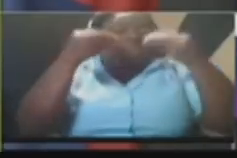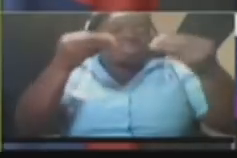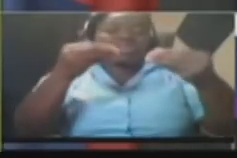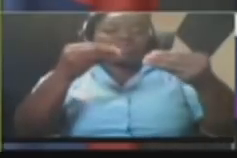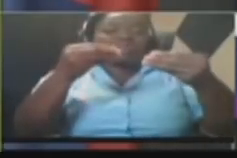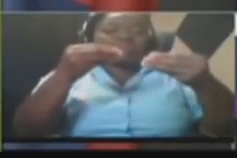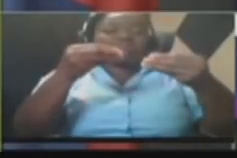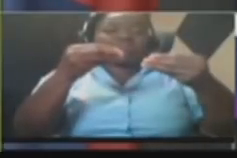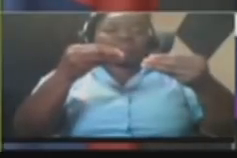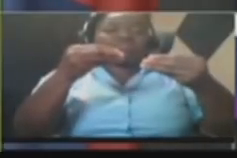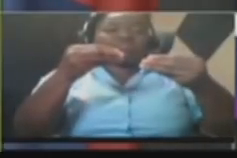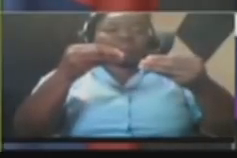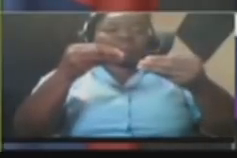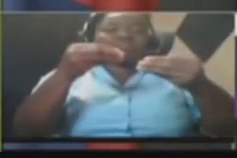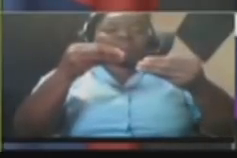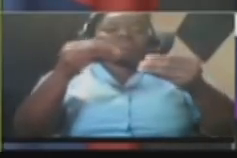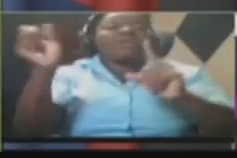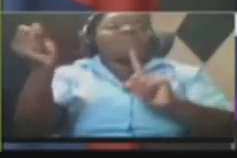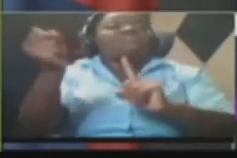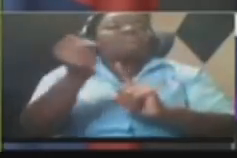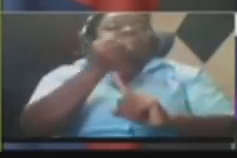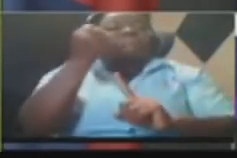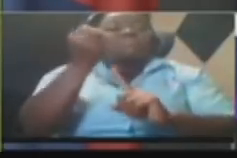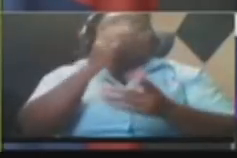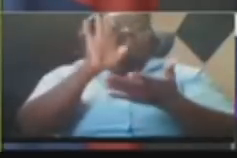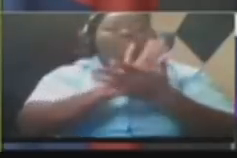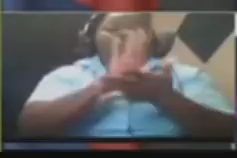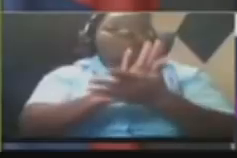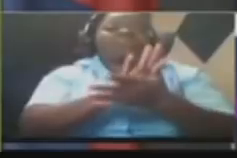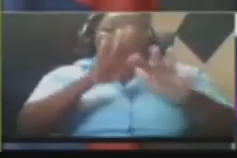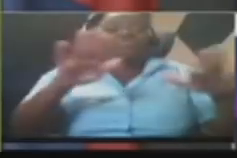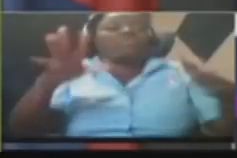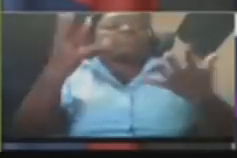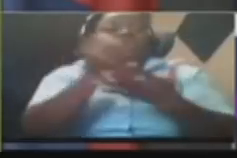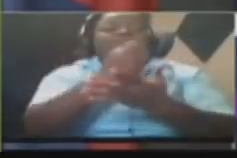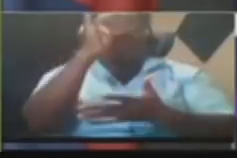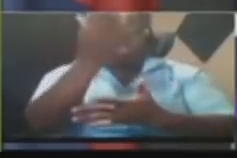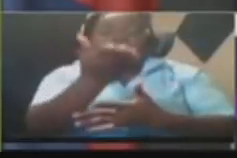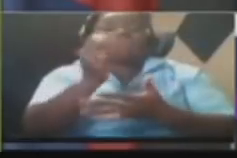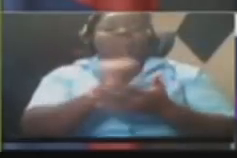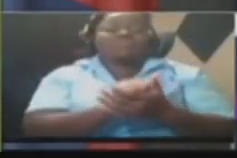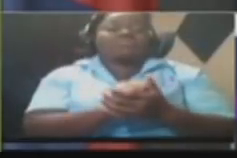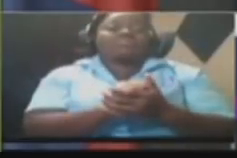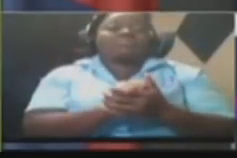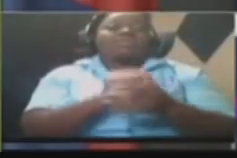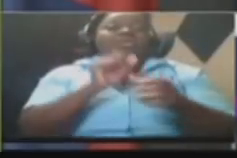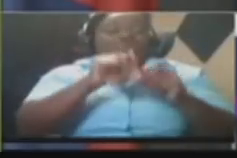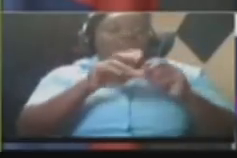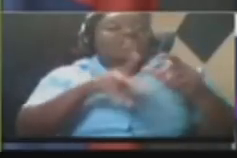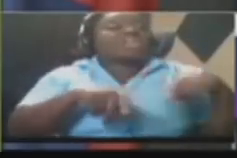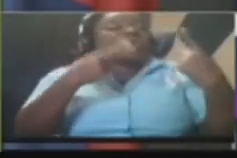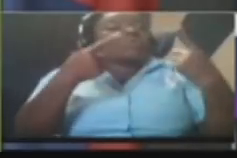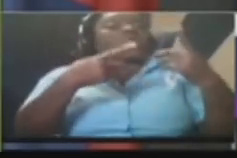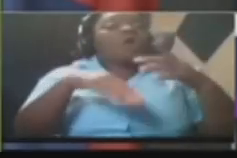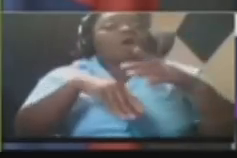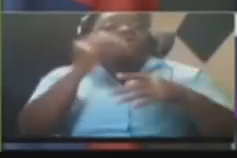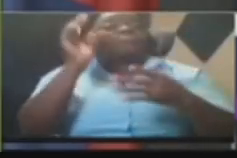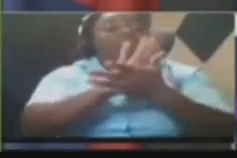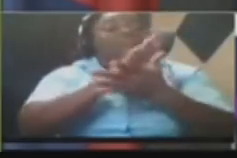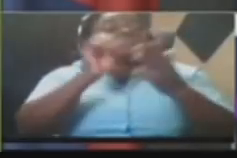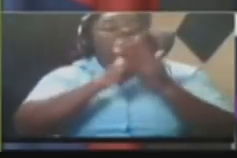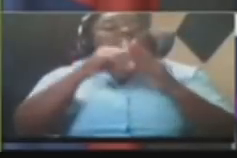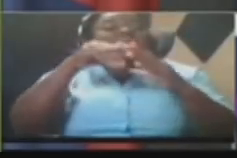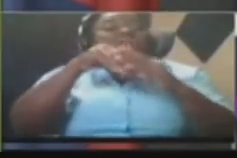age population. And that would put us in good stead to present them at school in September. So we are hoping that